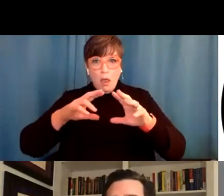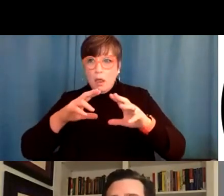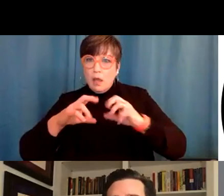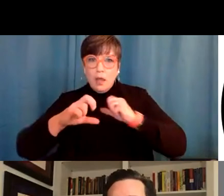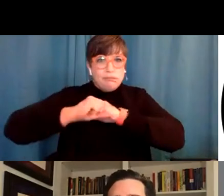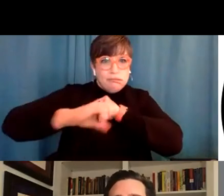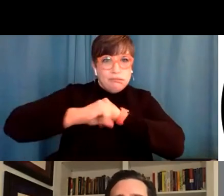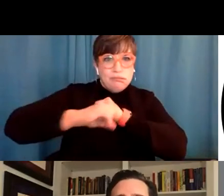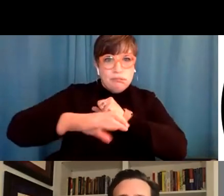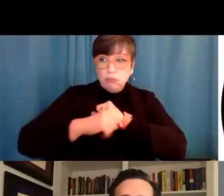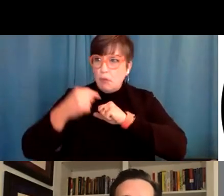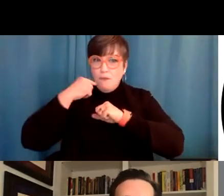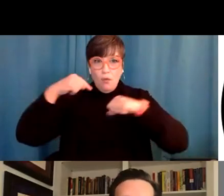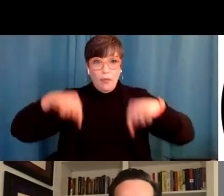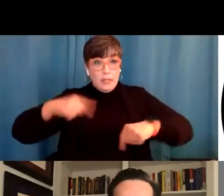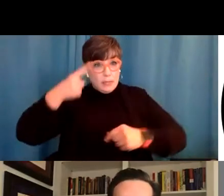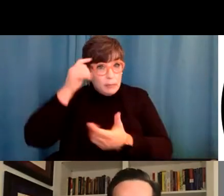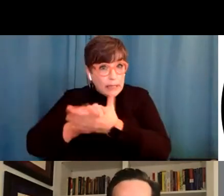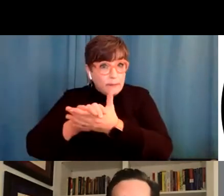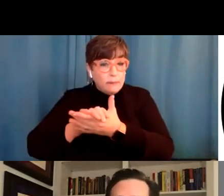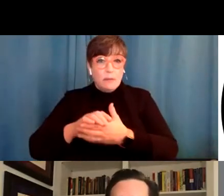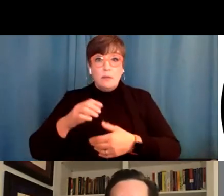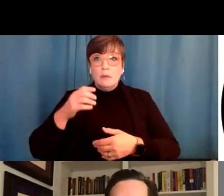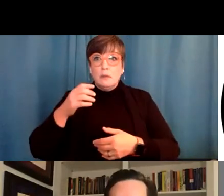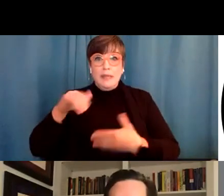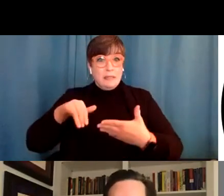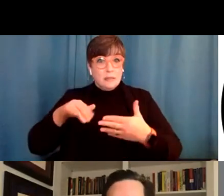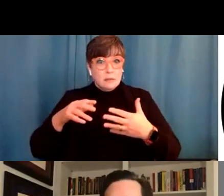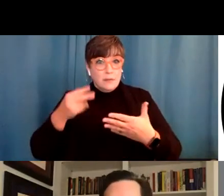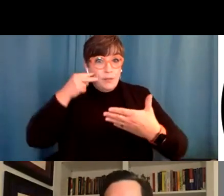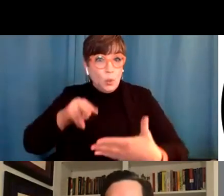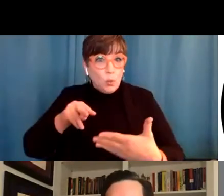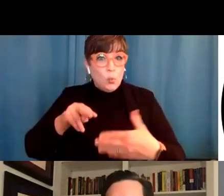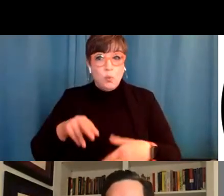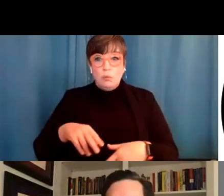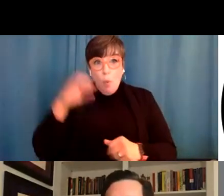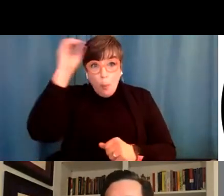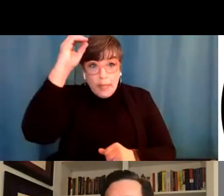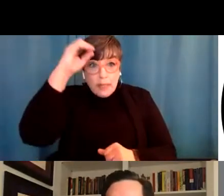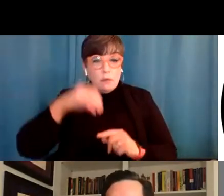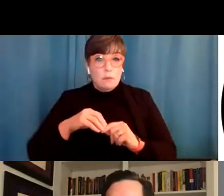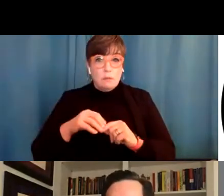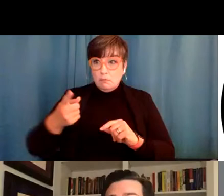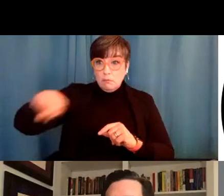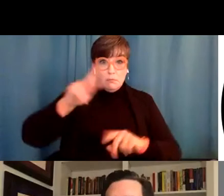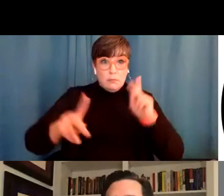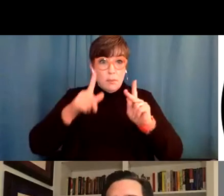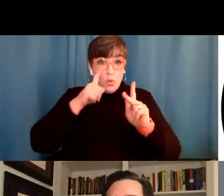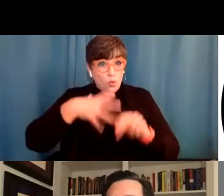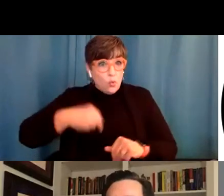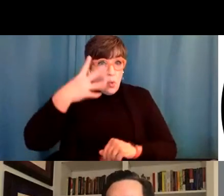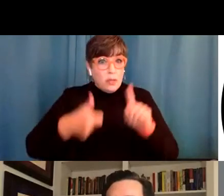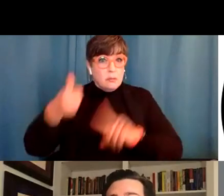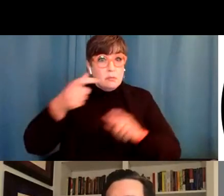for this movement, these individuals who hold these views and espouse them and who had previously had no